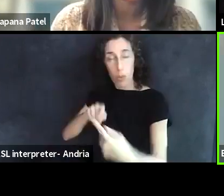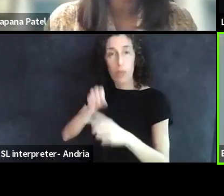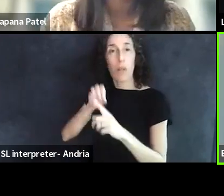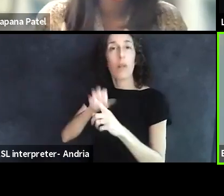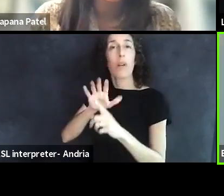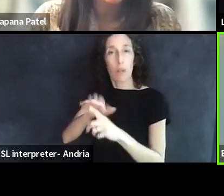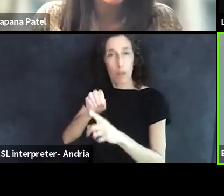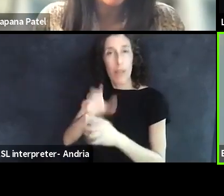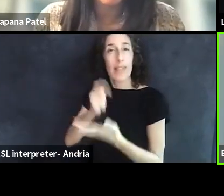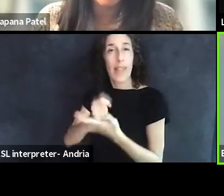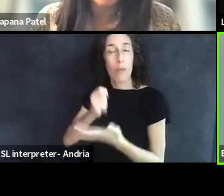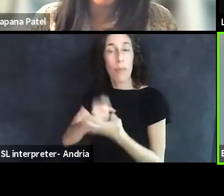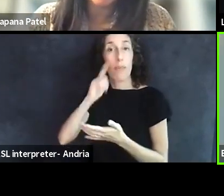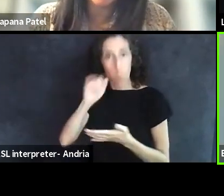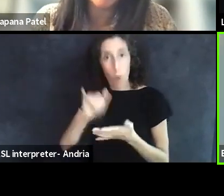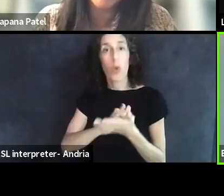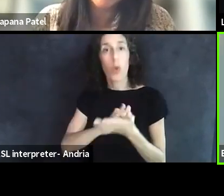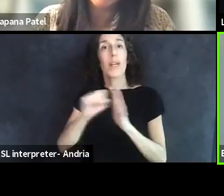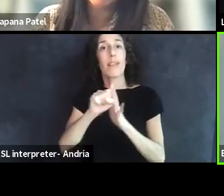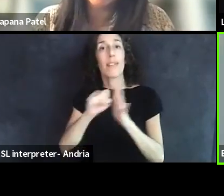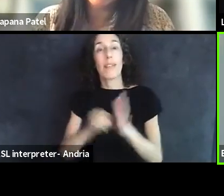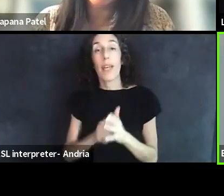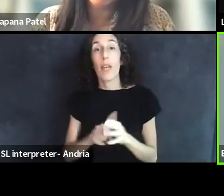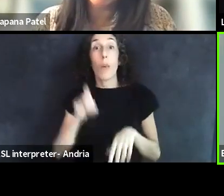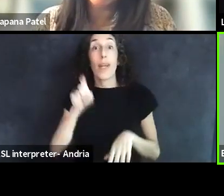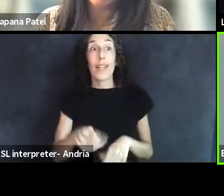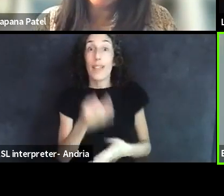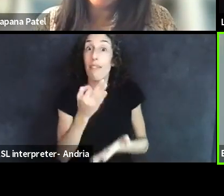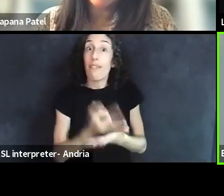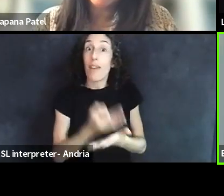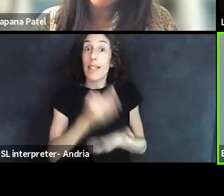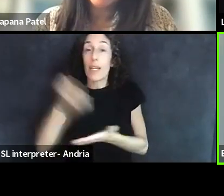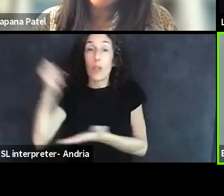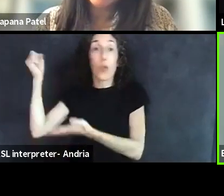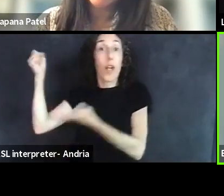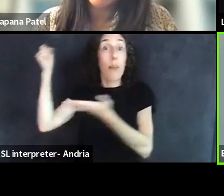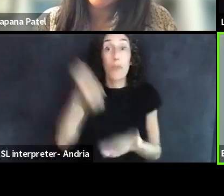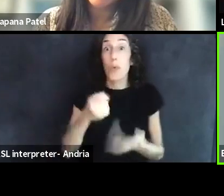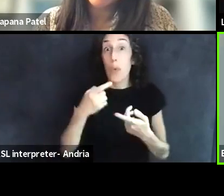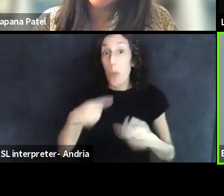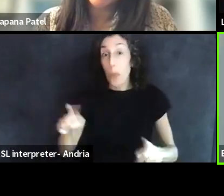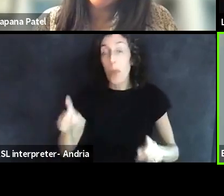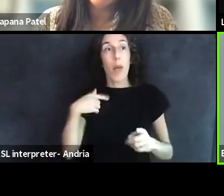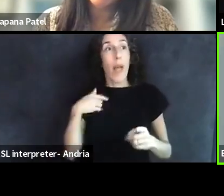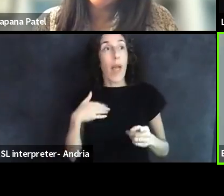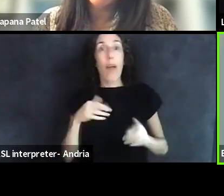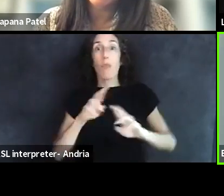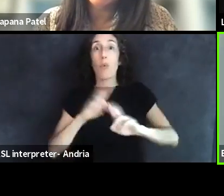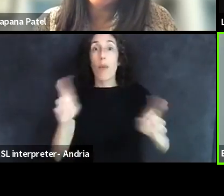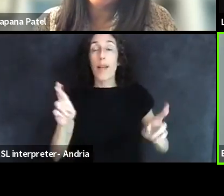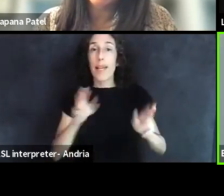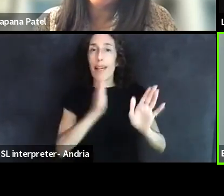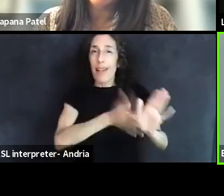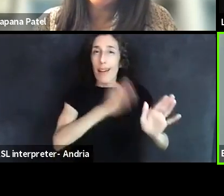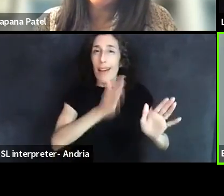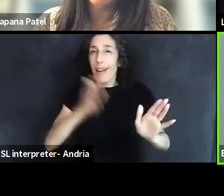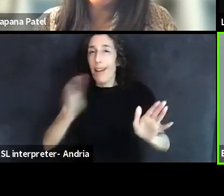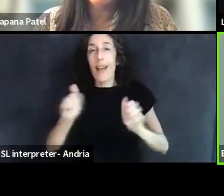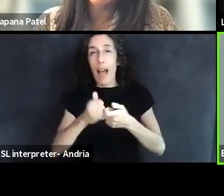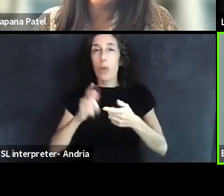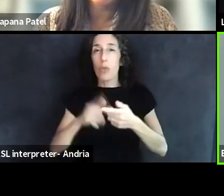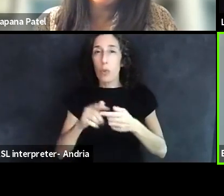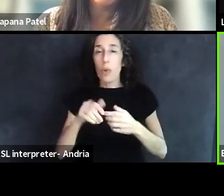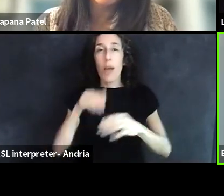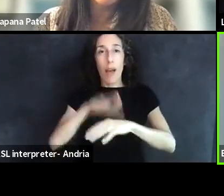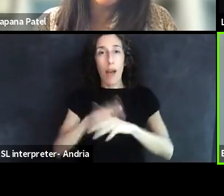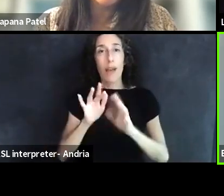whole model that we would like to actually deliver, but we realize that we need sort of a fairy godmother to